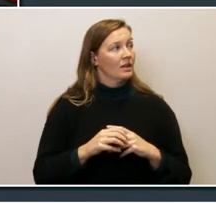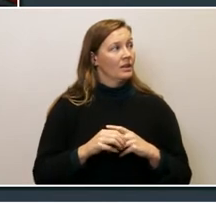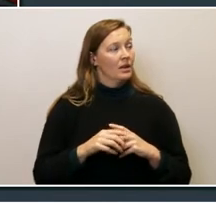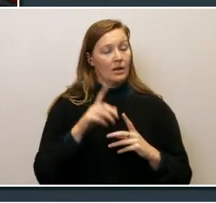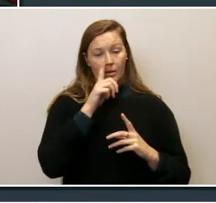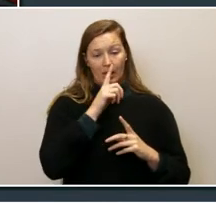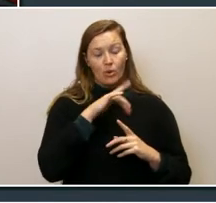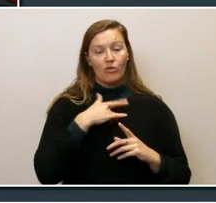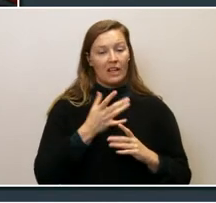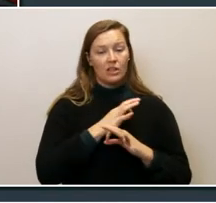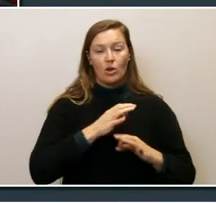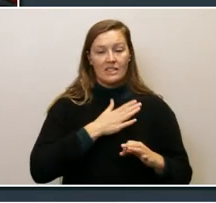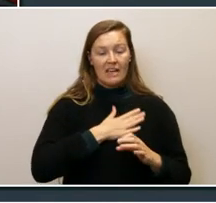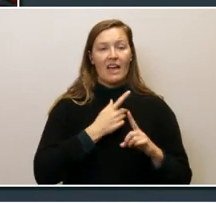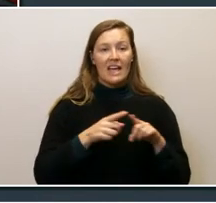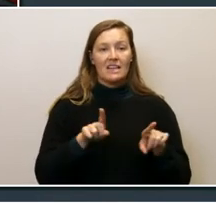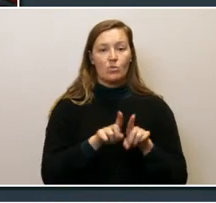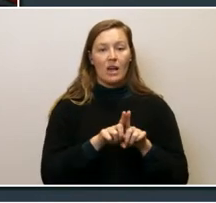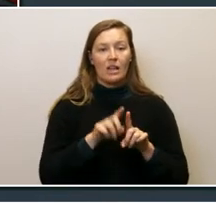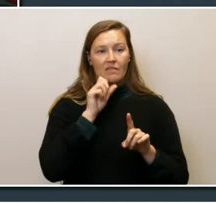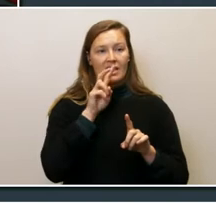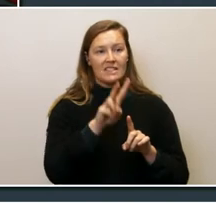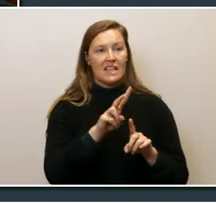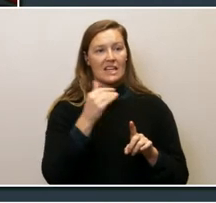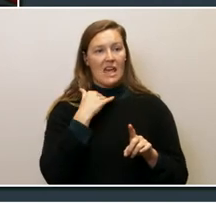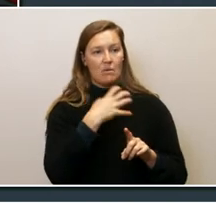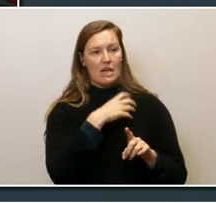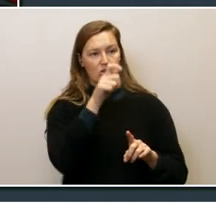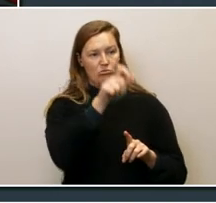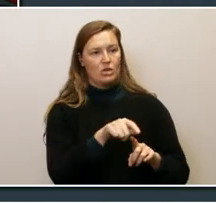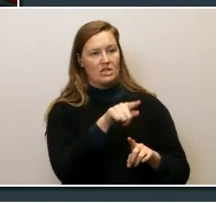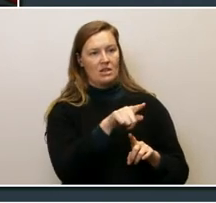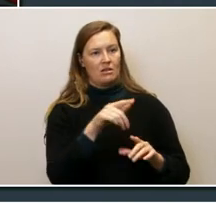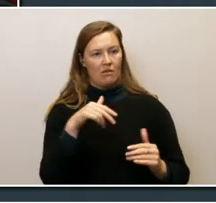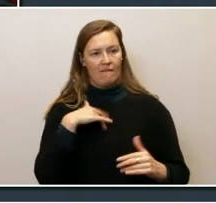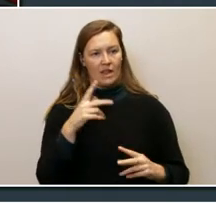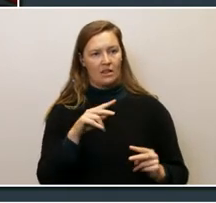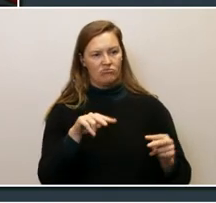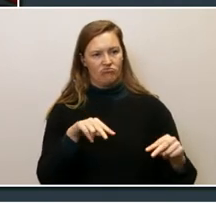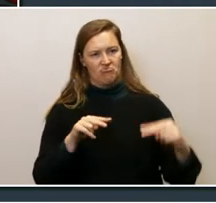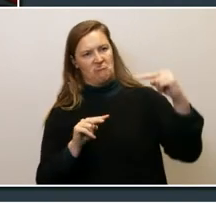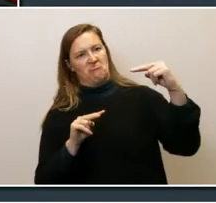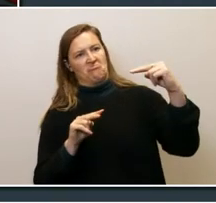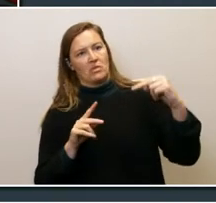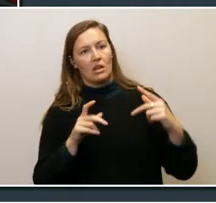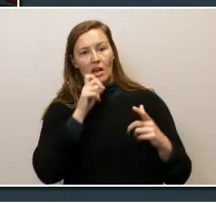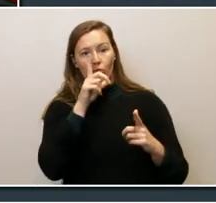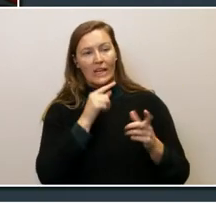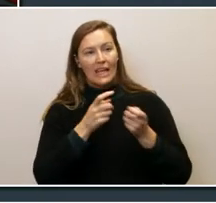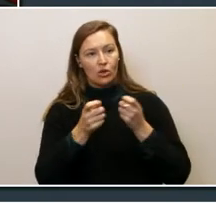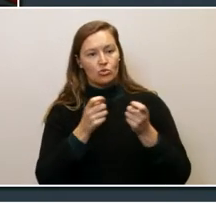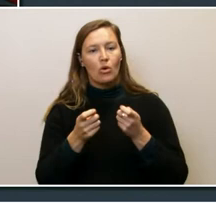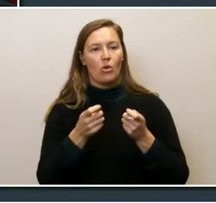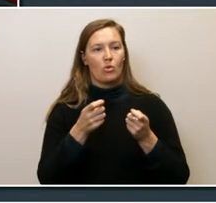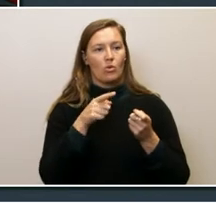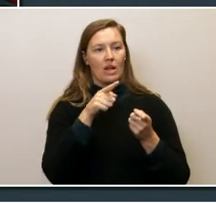so unsafe, but they're also feeling intimidated whenever they see gang patches in areas where we have the ability to control where